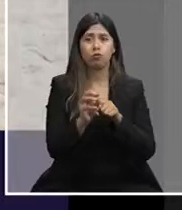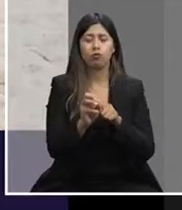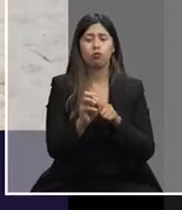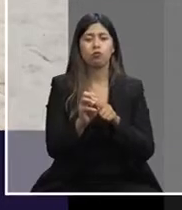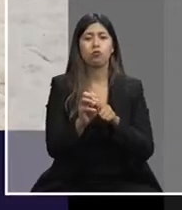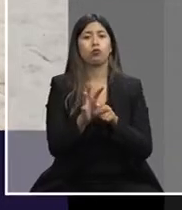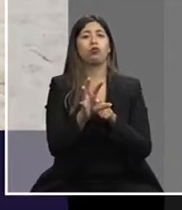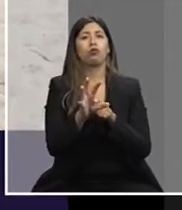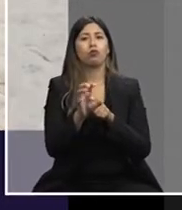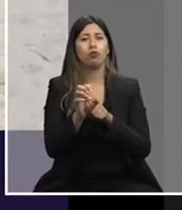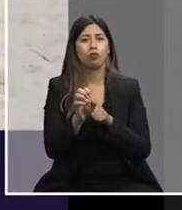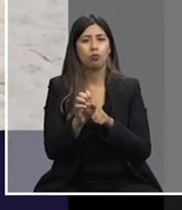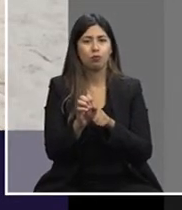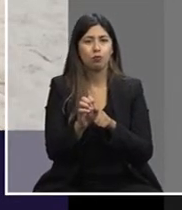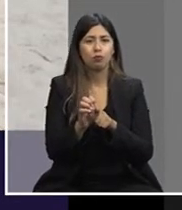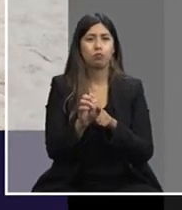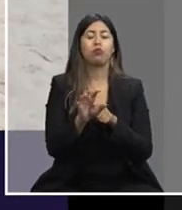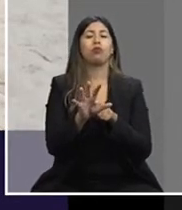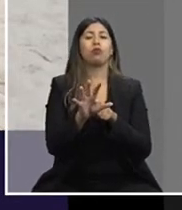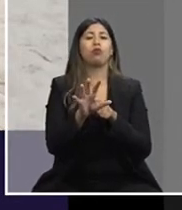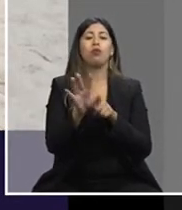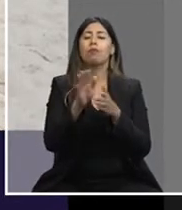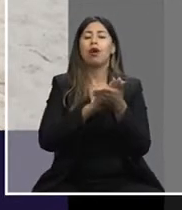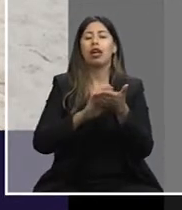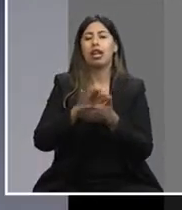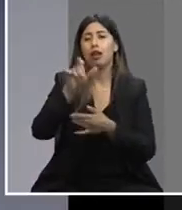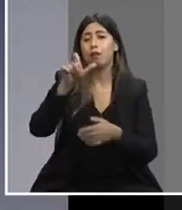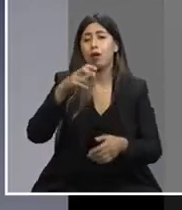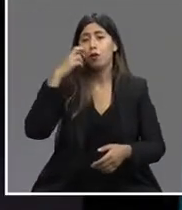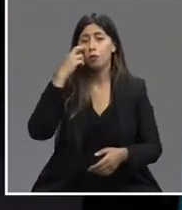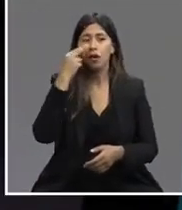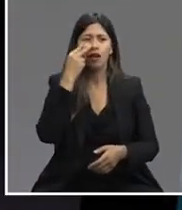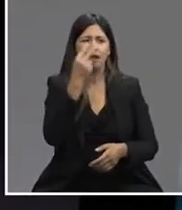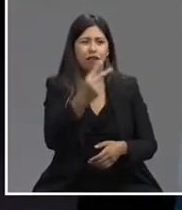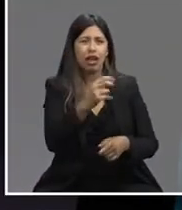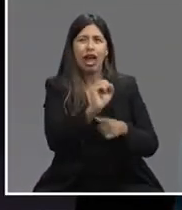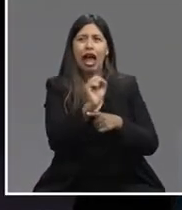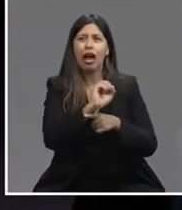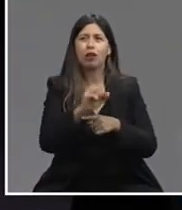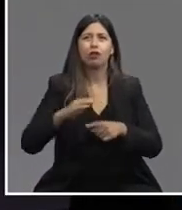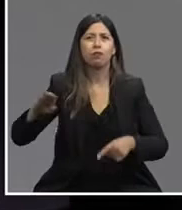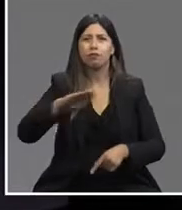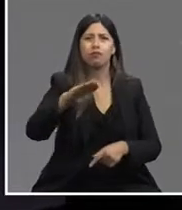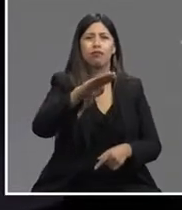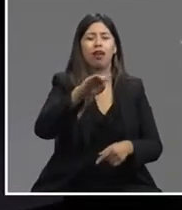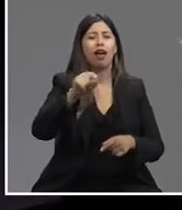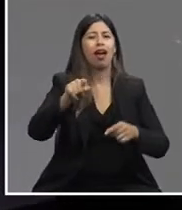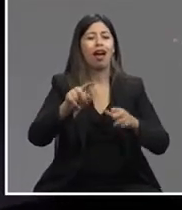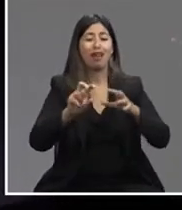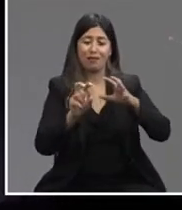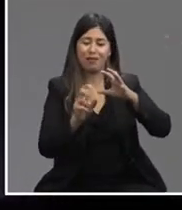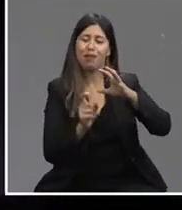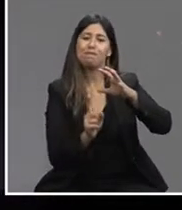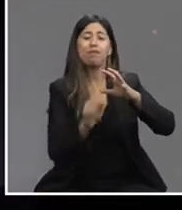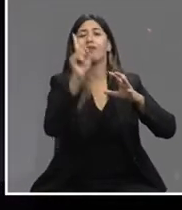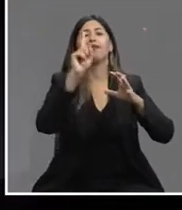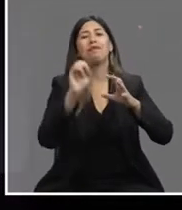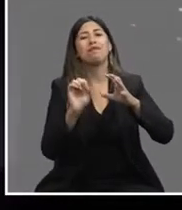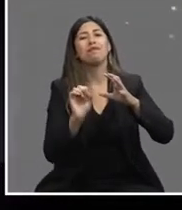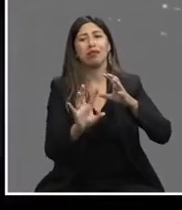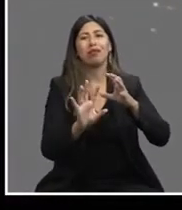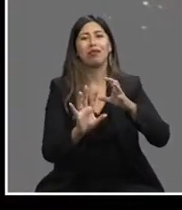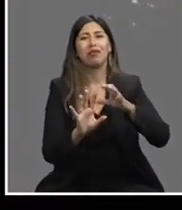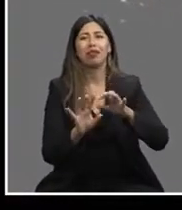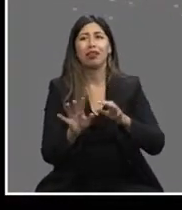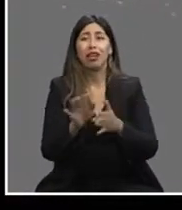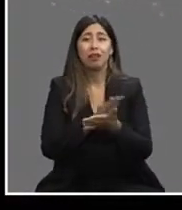To minimize our efforts, our brilliant cortex invented the combine harvester, the train, washing machines,